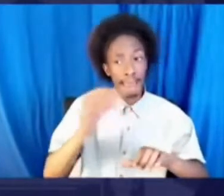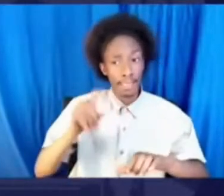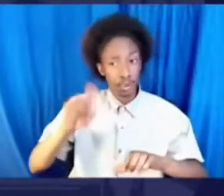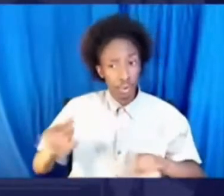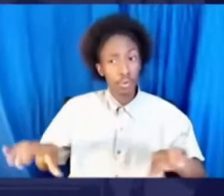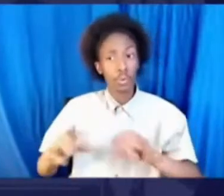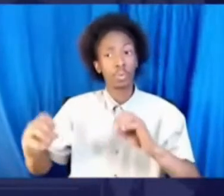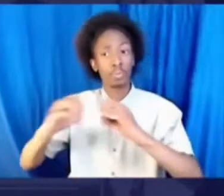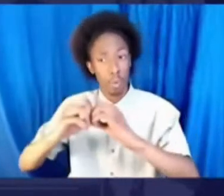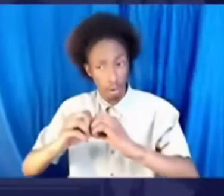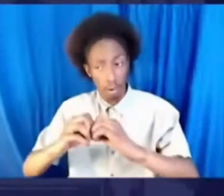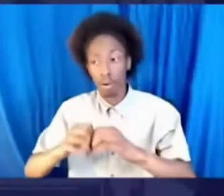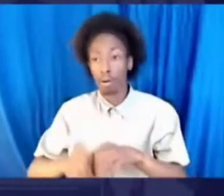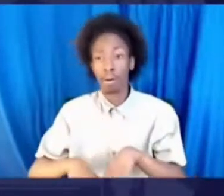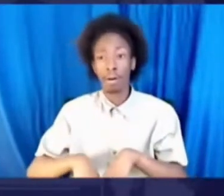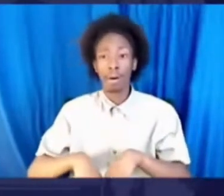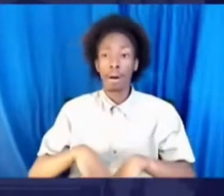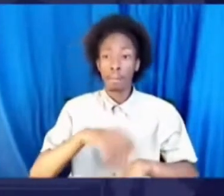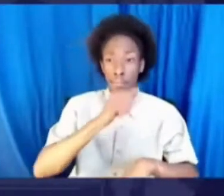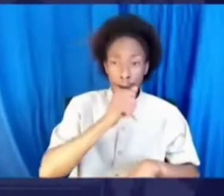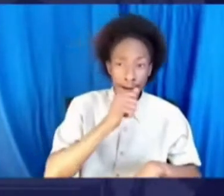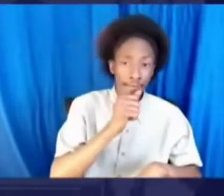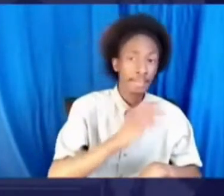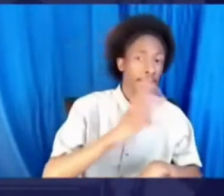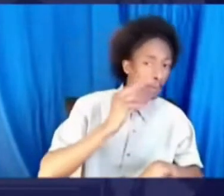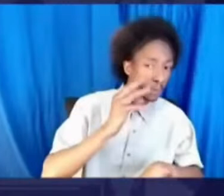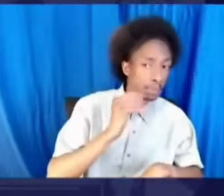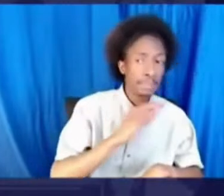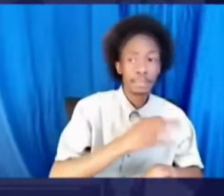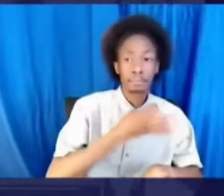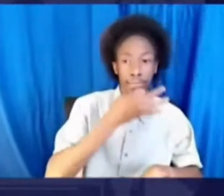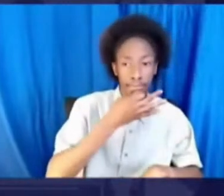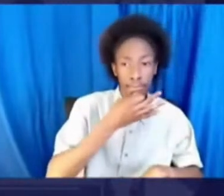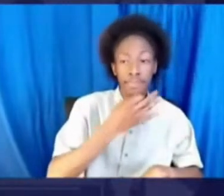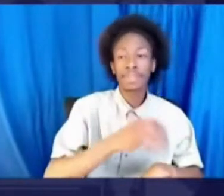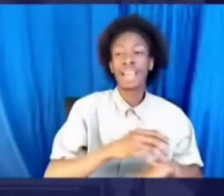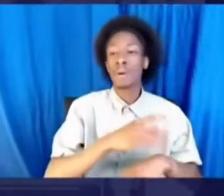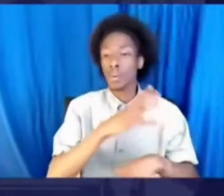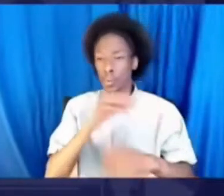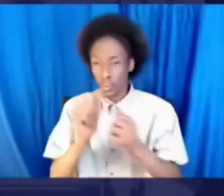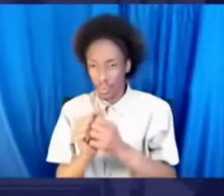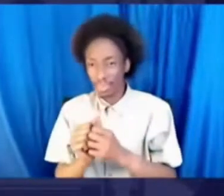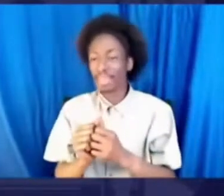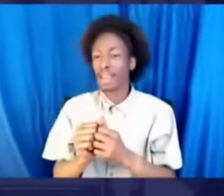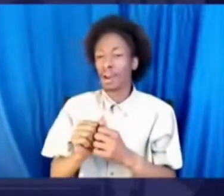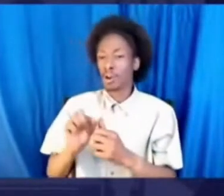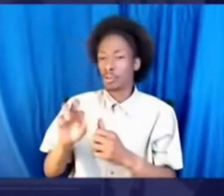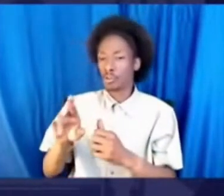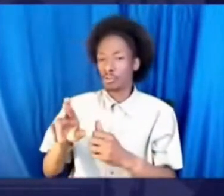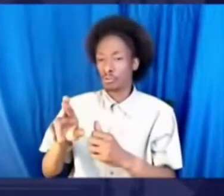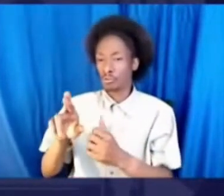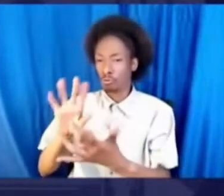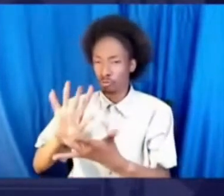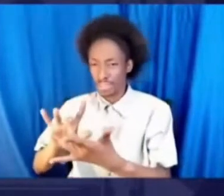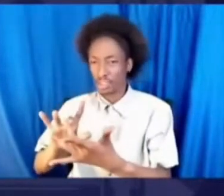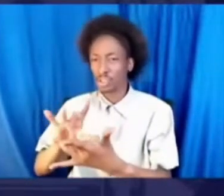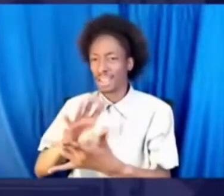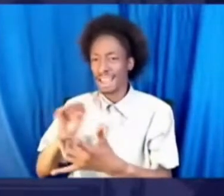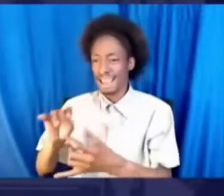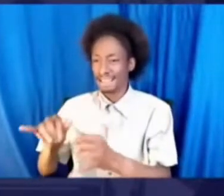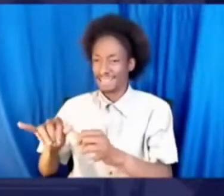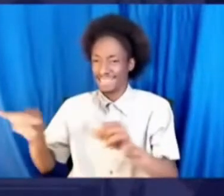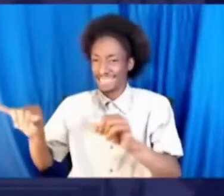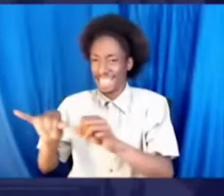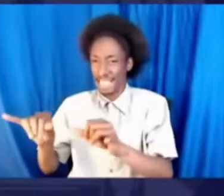the experience of the private sector with the reach and the scale that only the government can provide.